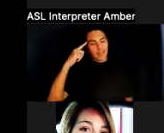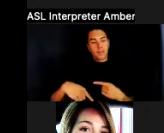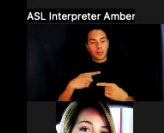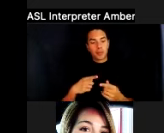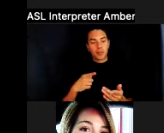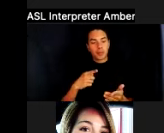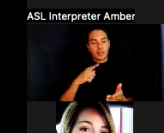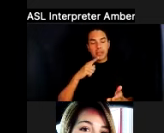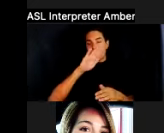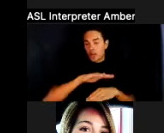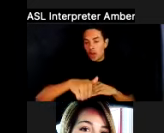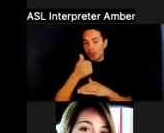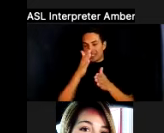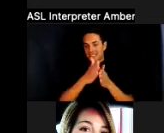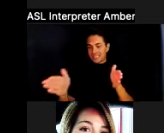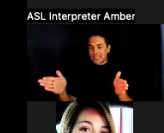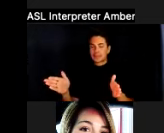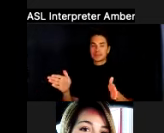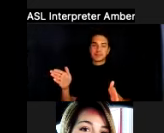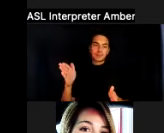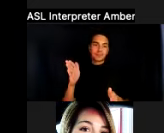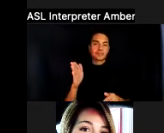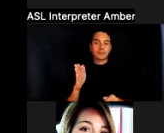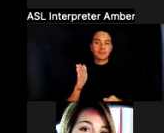on the other side of that, right? Where it's like, what